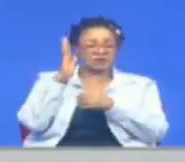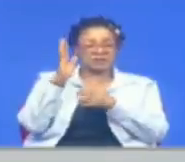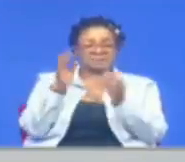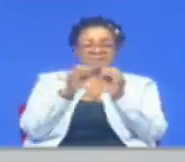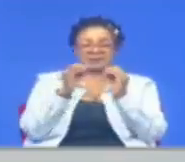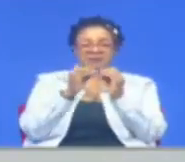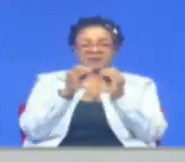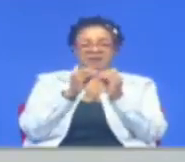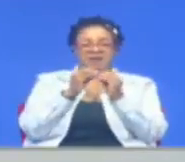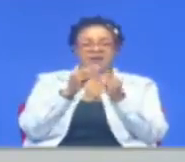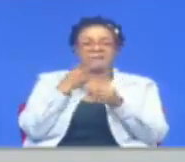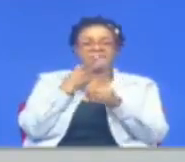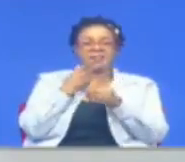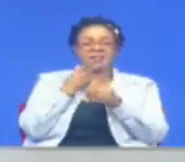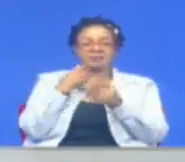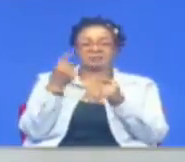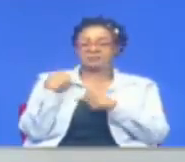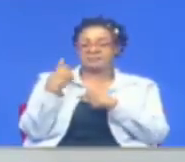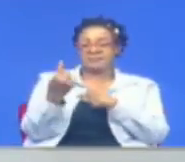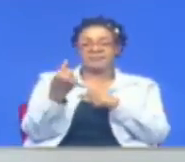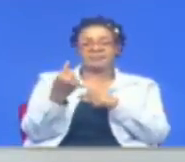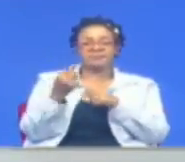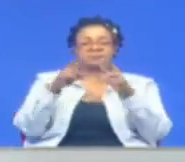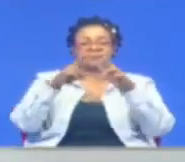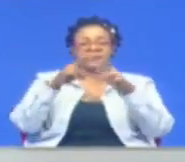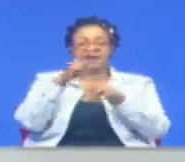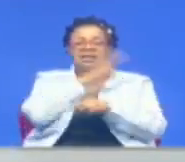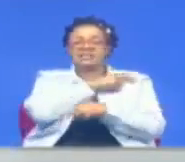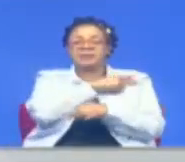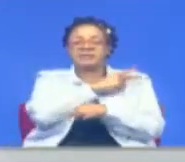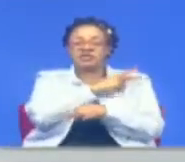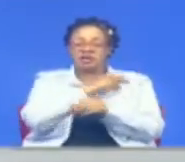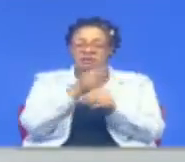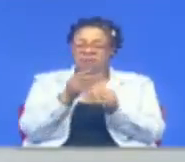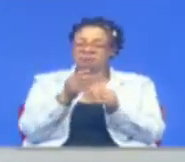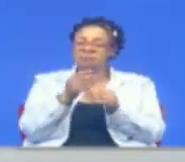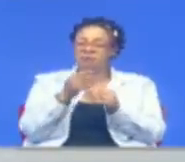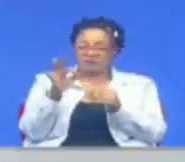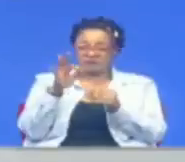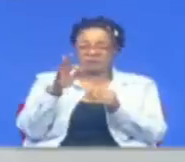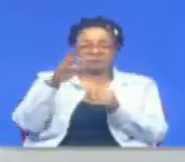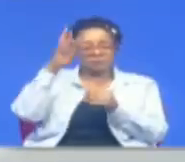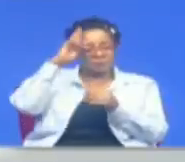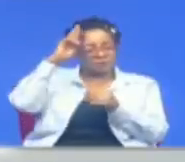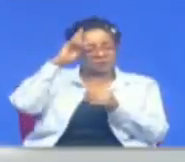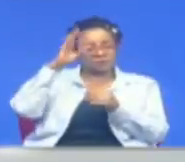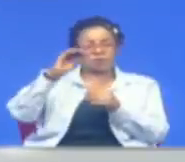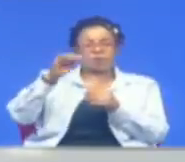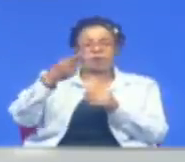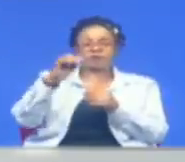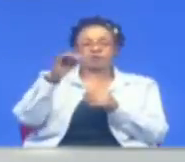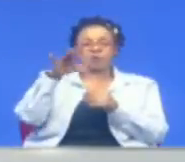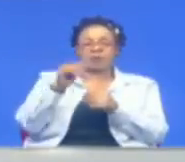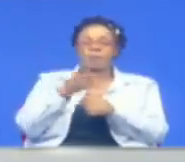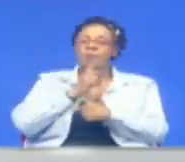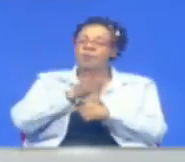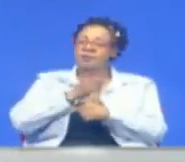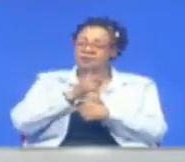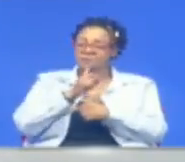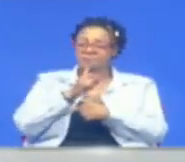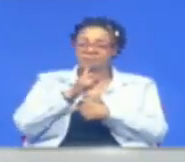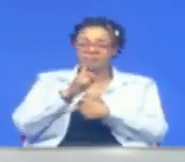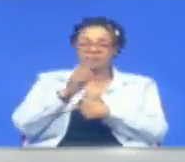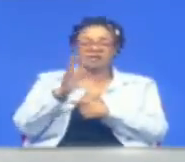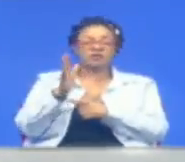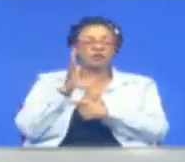in Kampala yesterday, the Inspector General of Police, Okoth Ochola, warned that the security forces